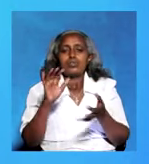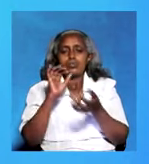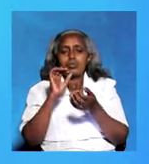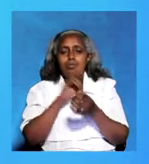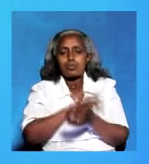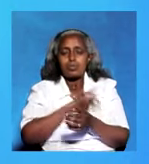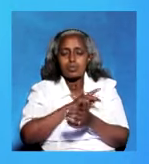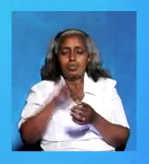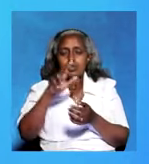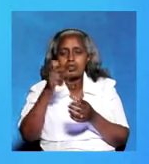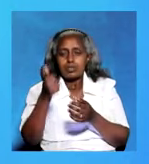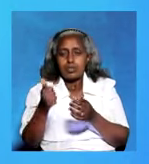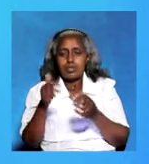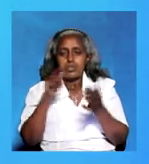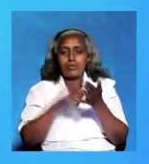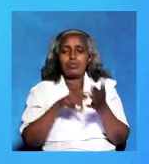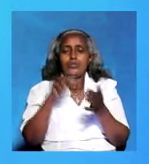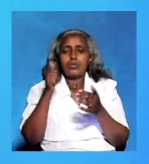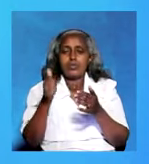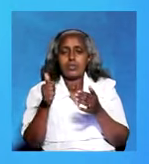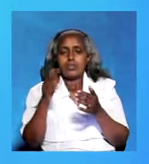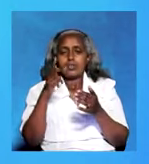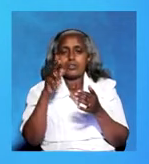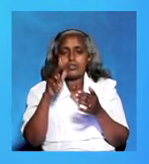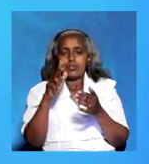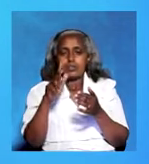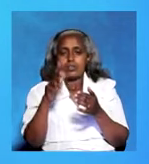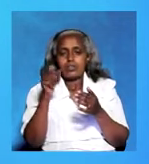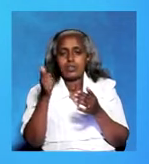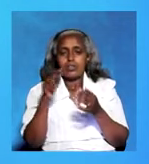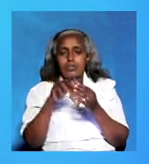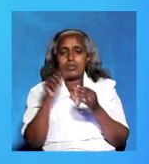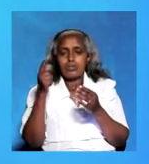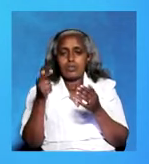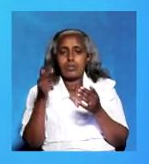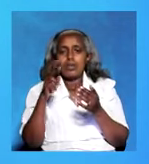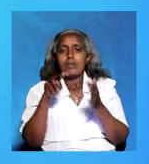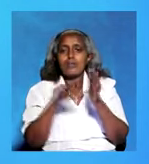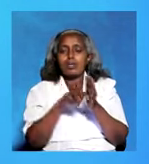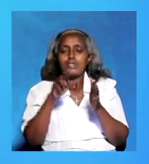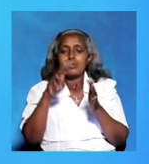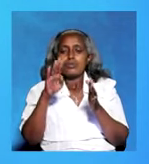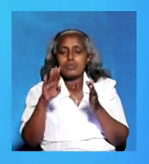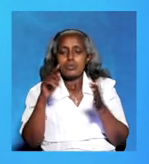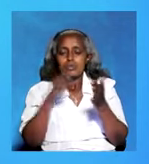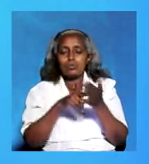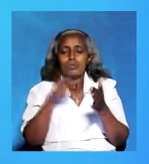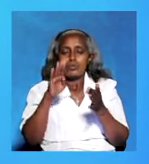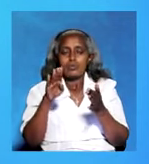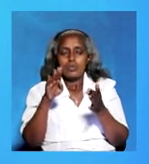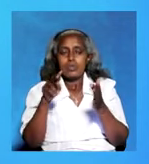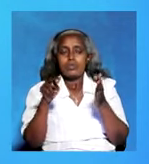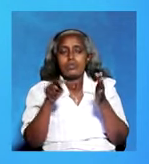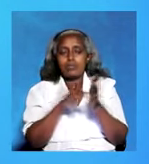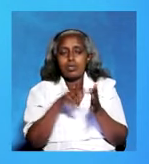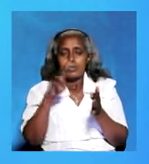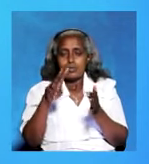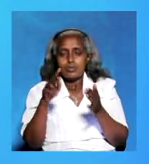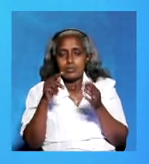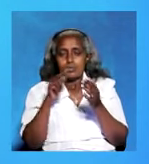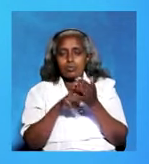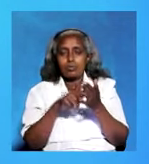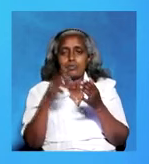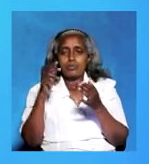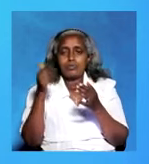property, 3a dot a, 3a dot a, and minus 2b dot b is gives you minus 2 times a